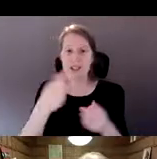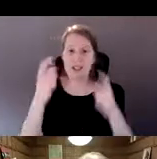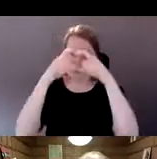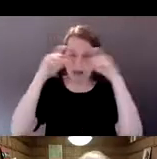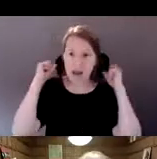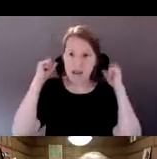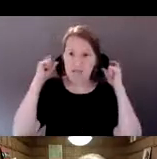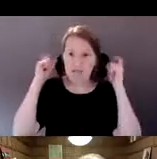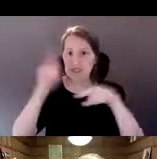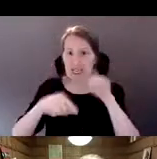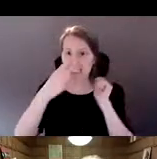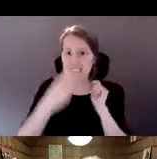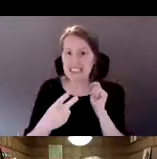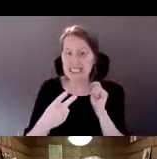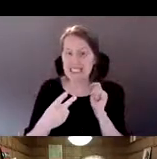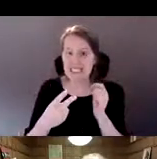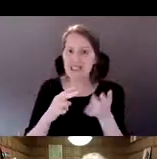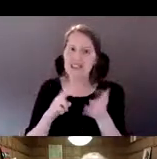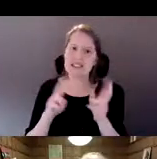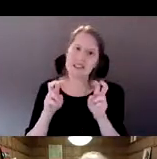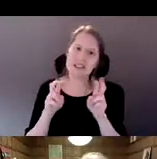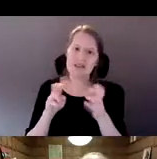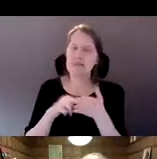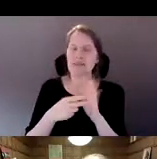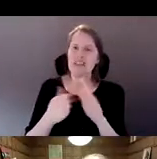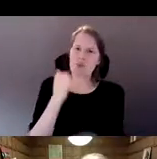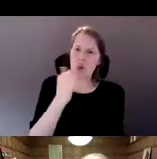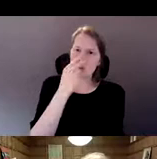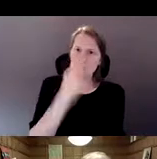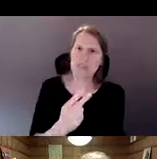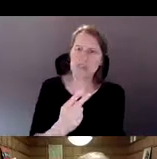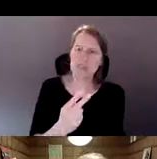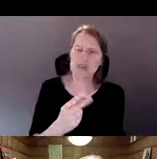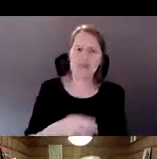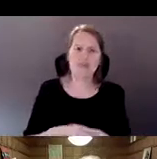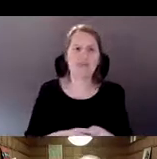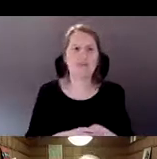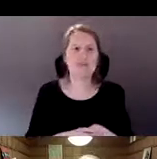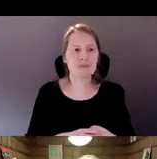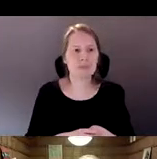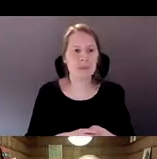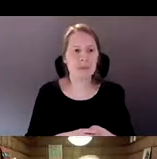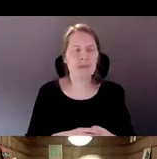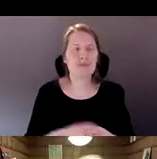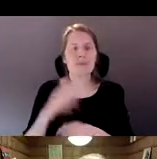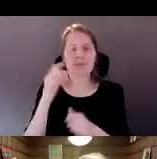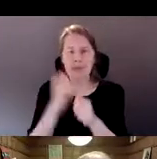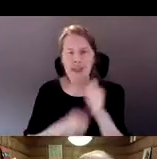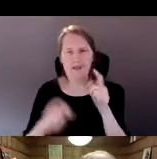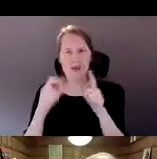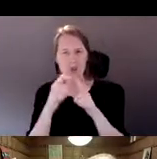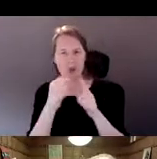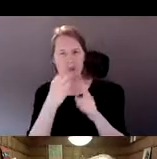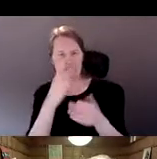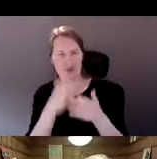blindfolded. The blindness, their eyes grow dim. Every one of these words that is used in early